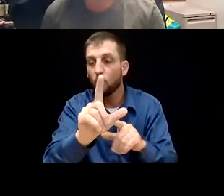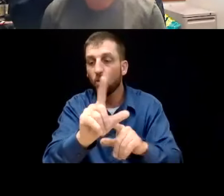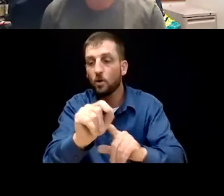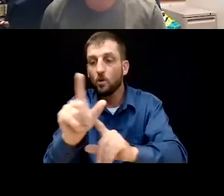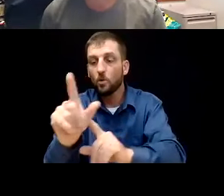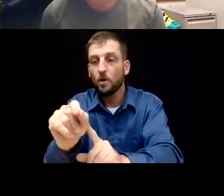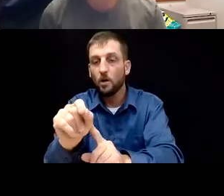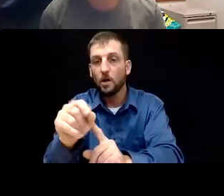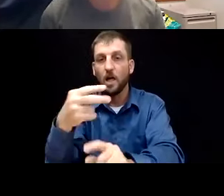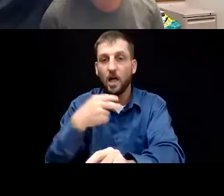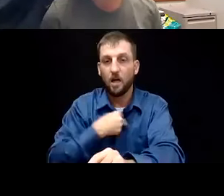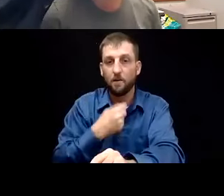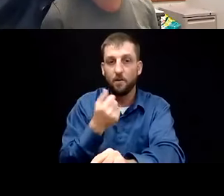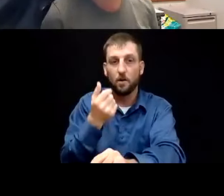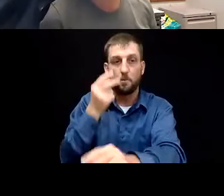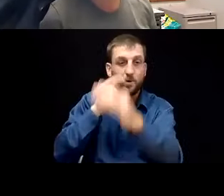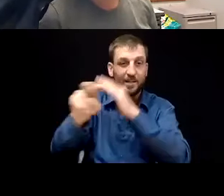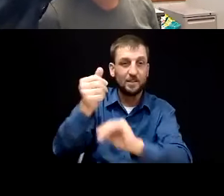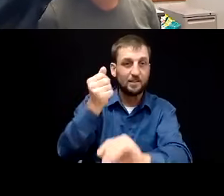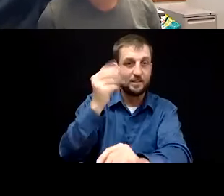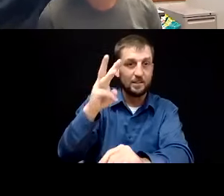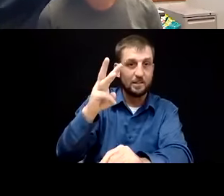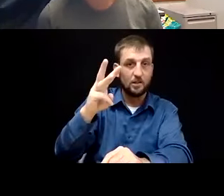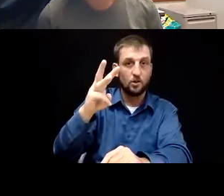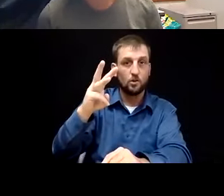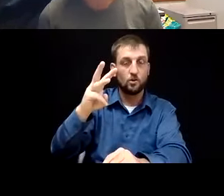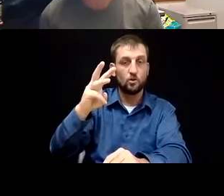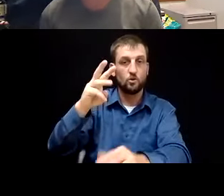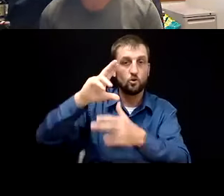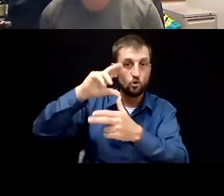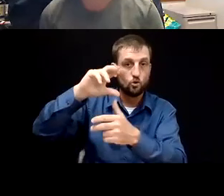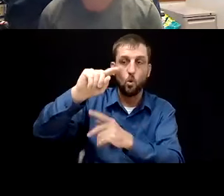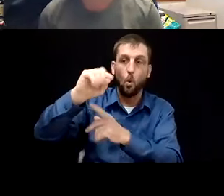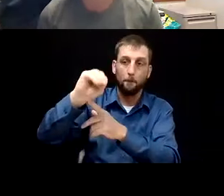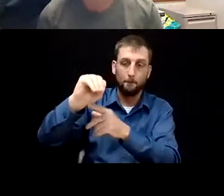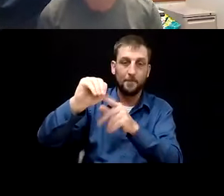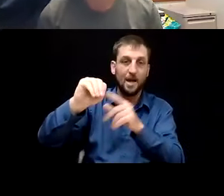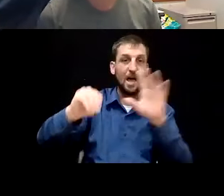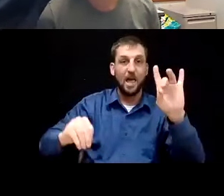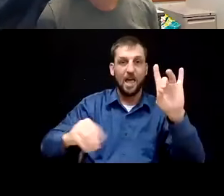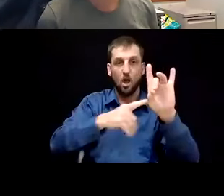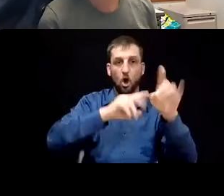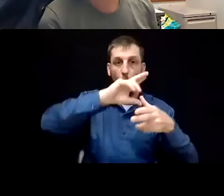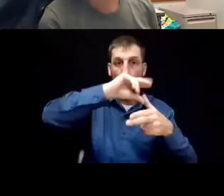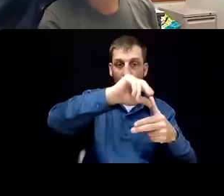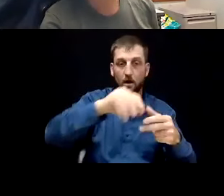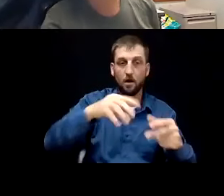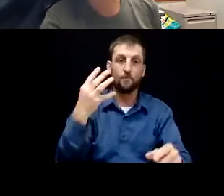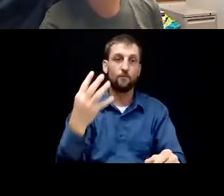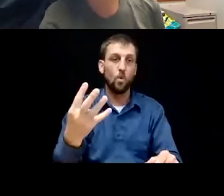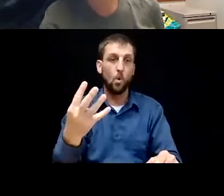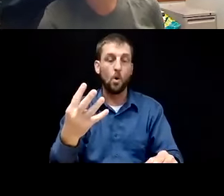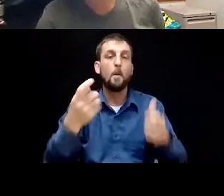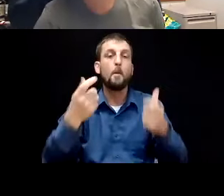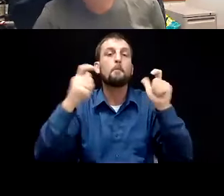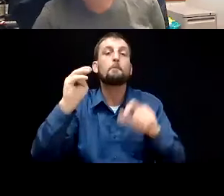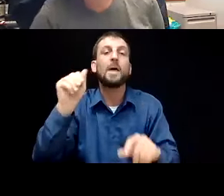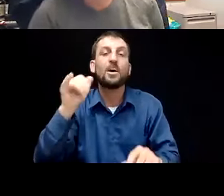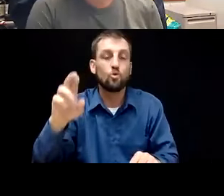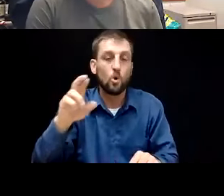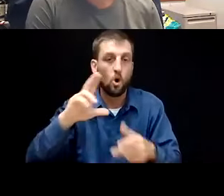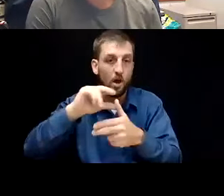storms. 8 of those would be hurricanes. 4 of those would be major hurricanes. We're in the absence of an El